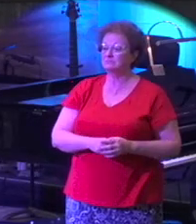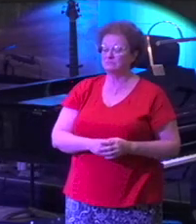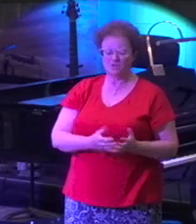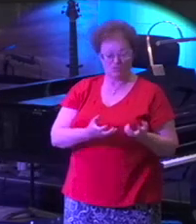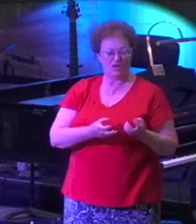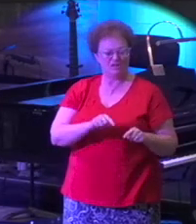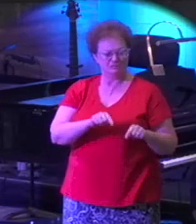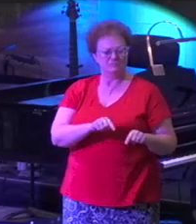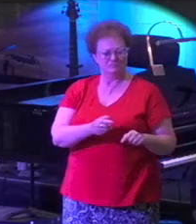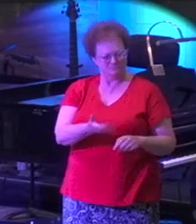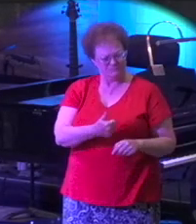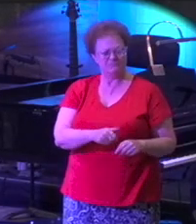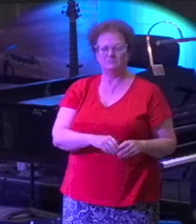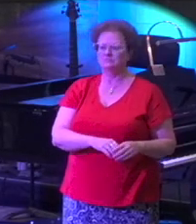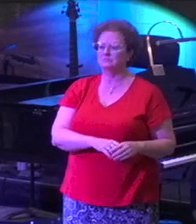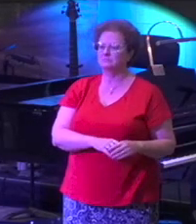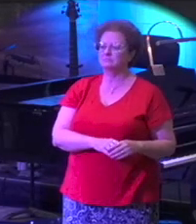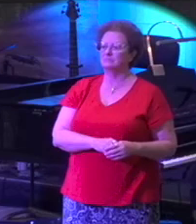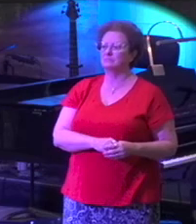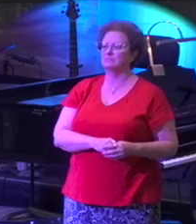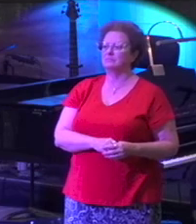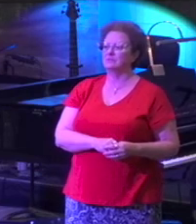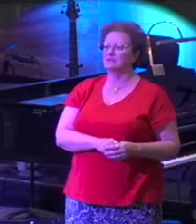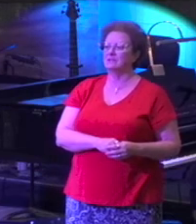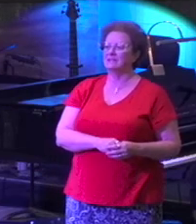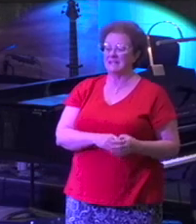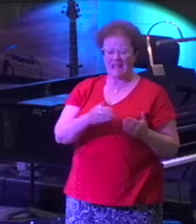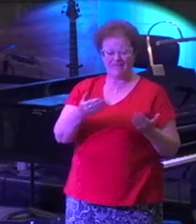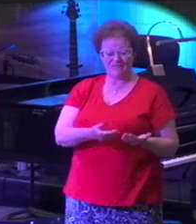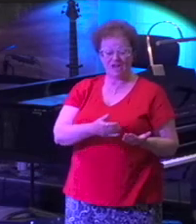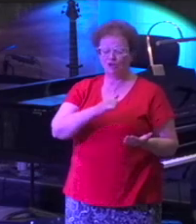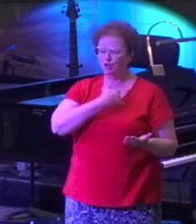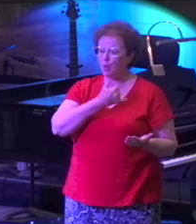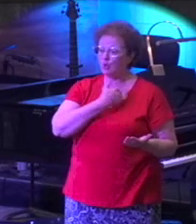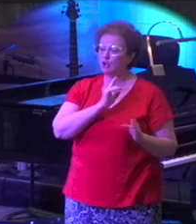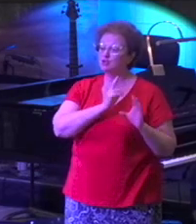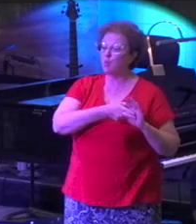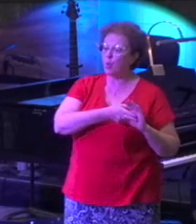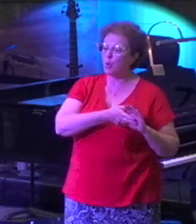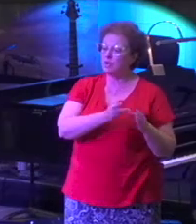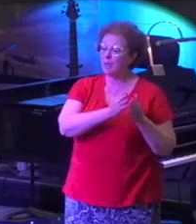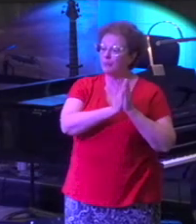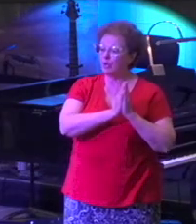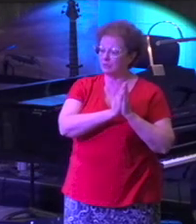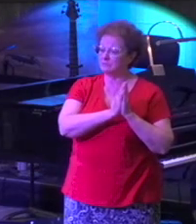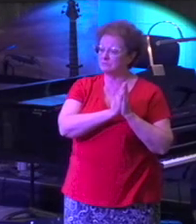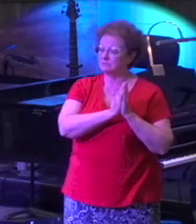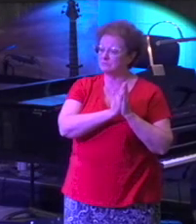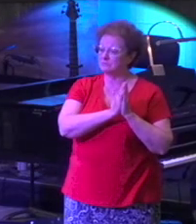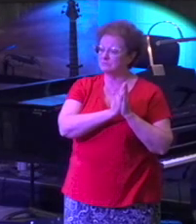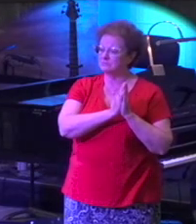you wanted to join in. They are inviting him to join them in prayer. And